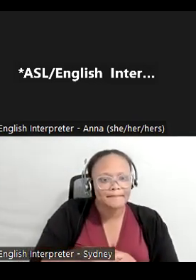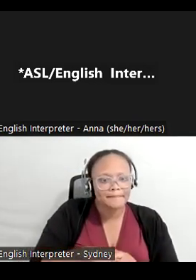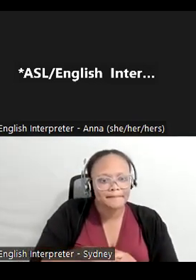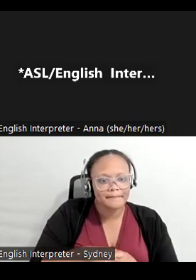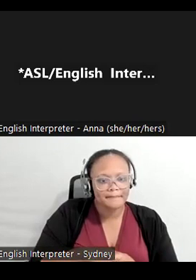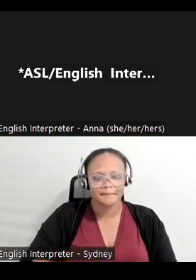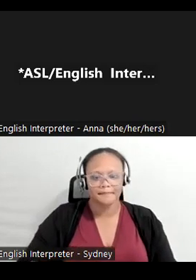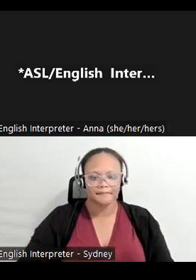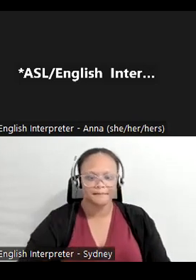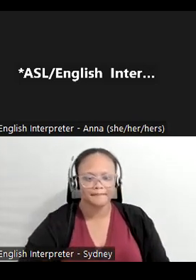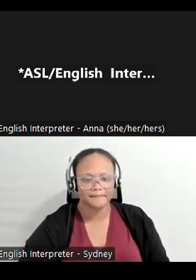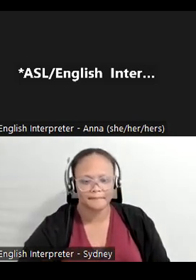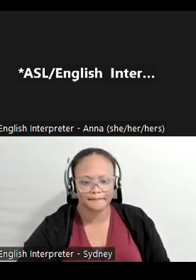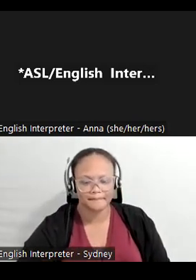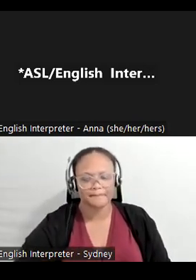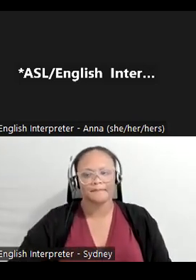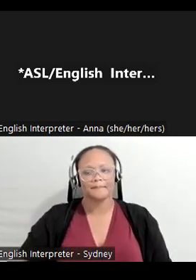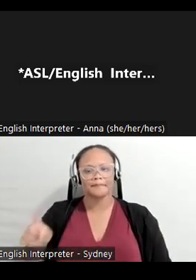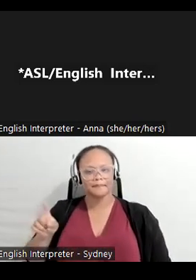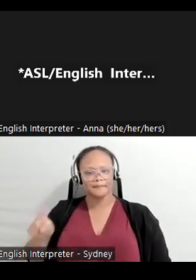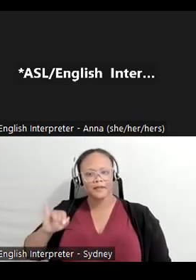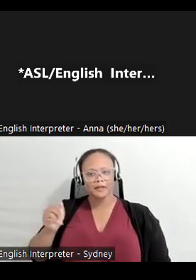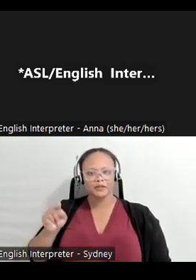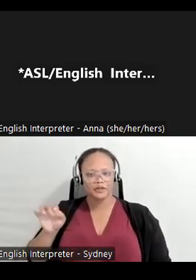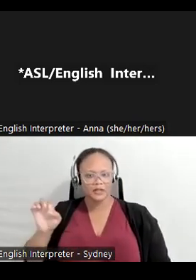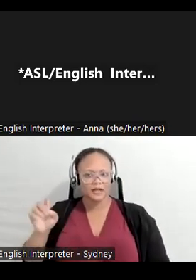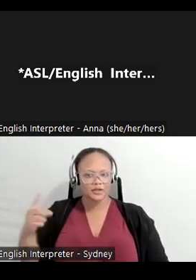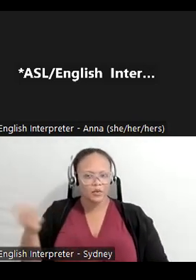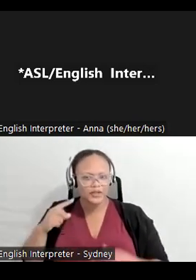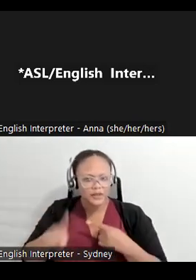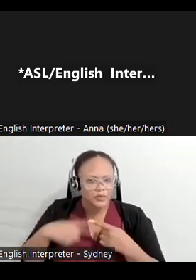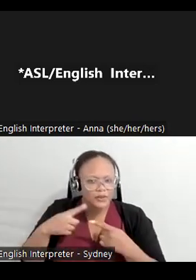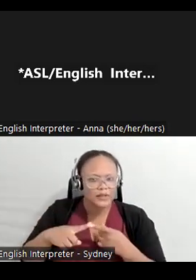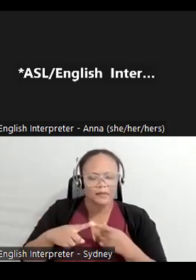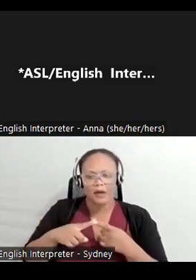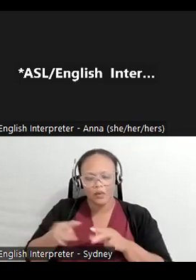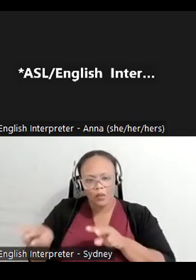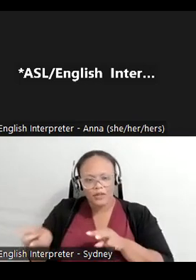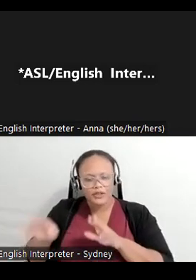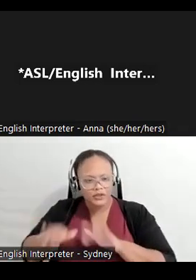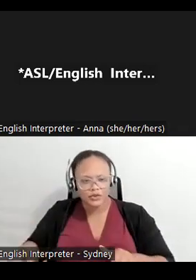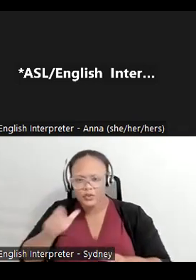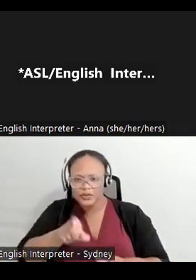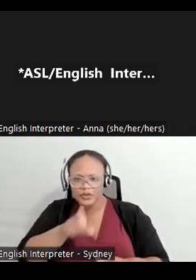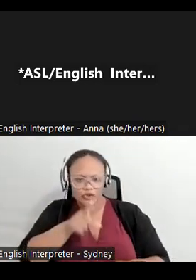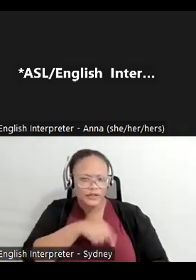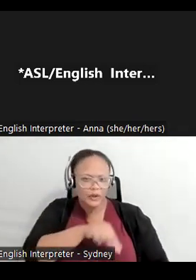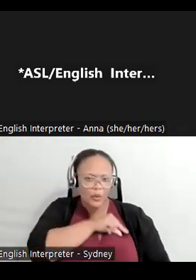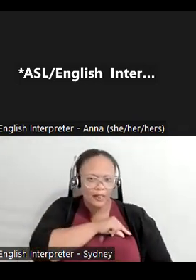children at this point, therefore was curious about the stipend itself, whether she qualified. I shared